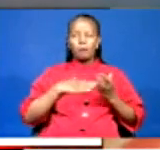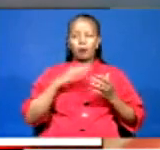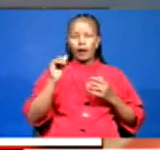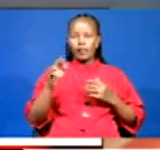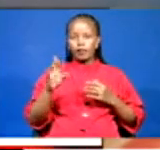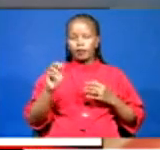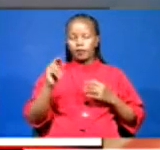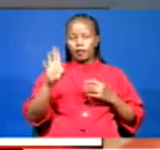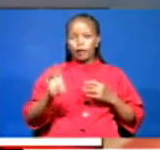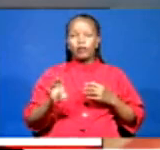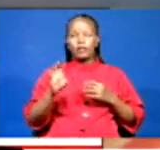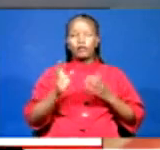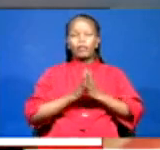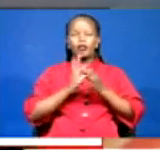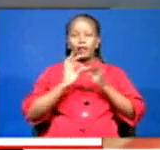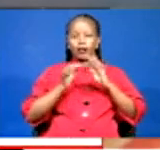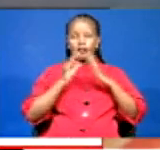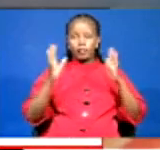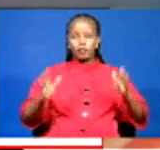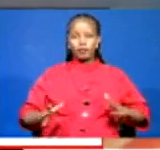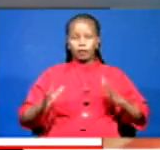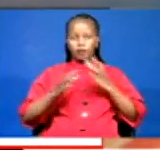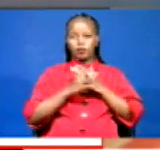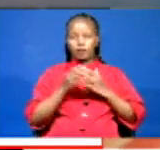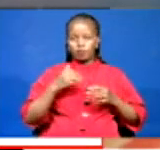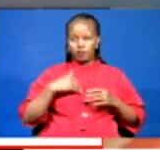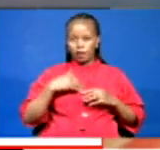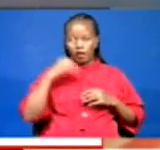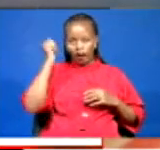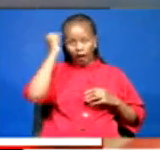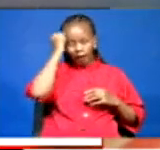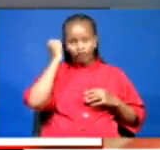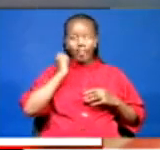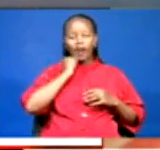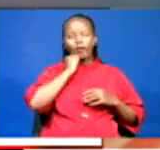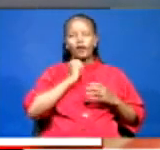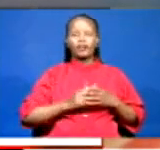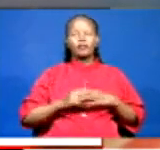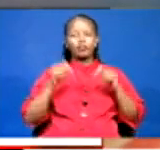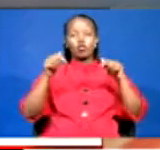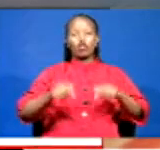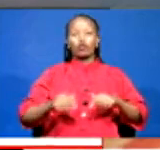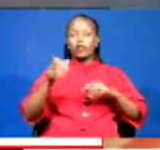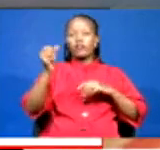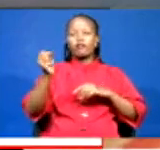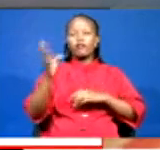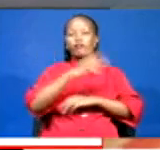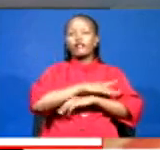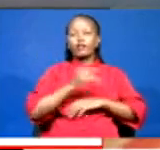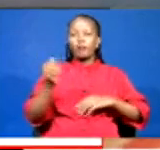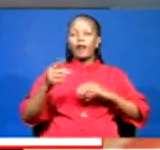Mchuma Odim. On sign language interpretation, we have Anne Wangeshi. It is the fifth day in the month of